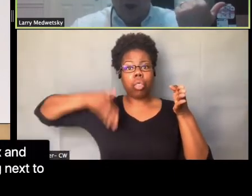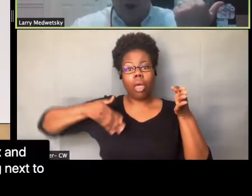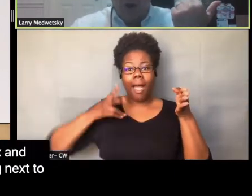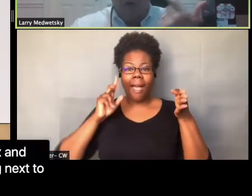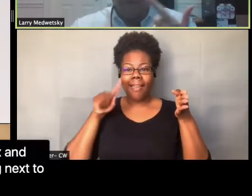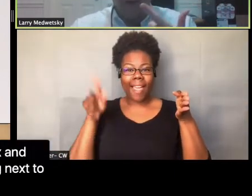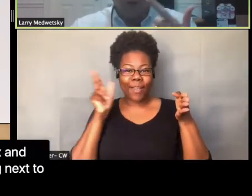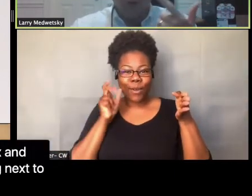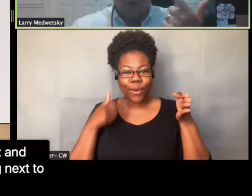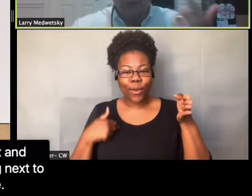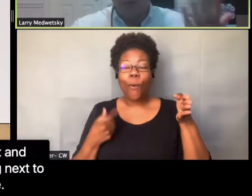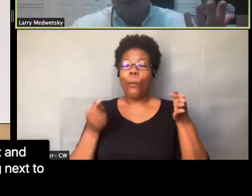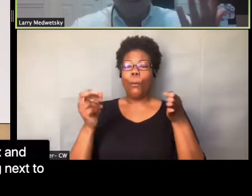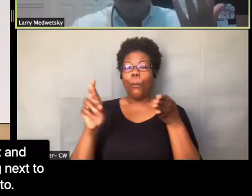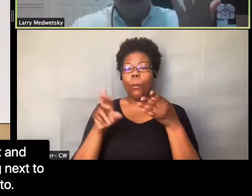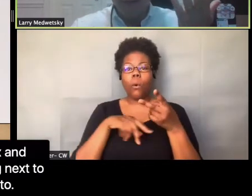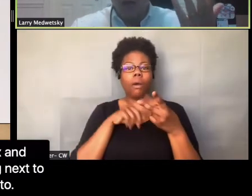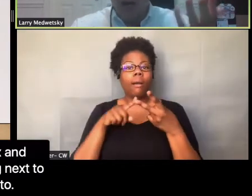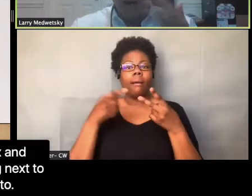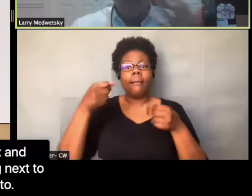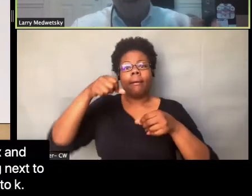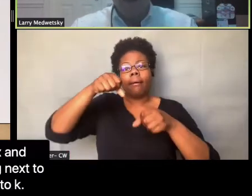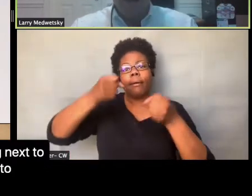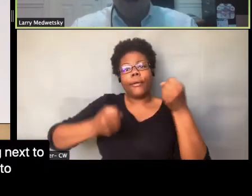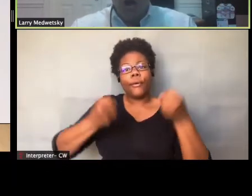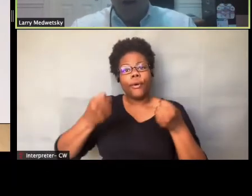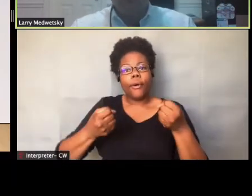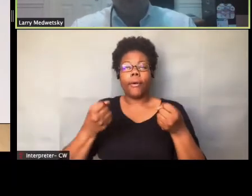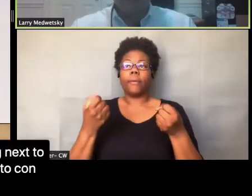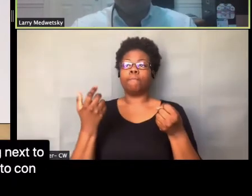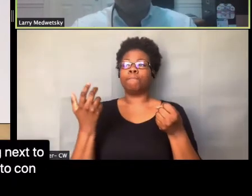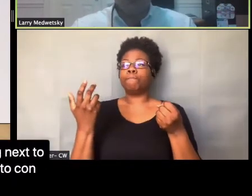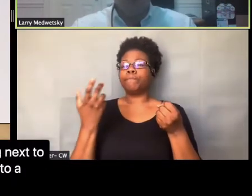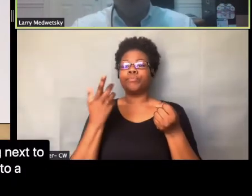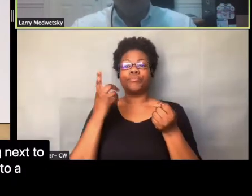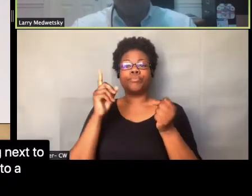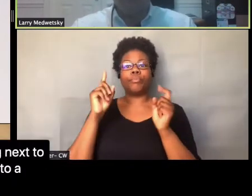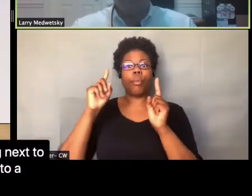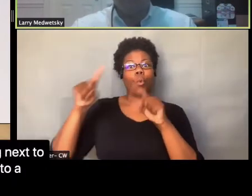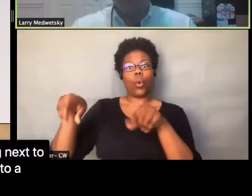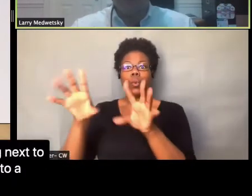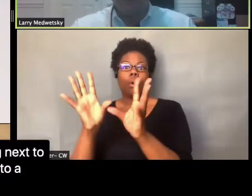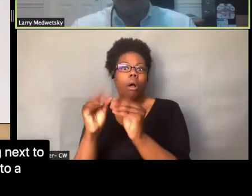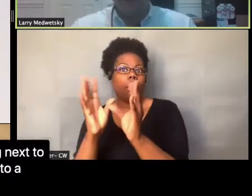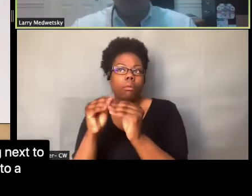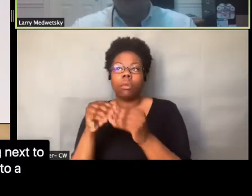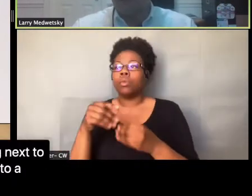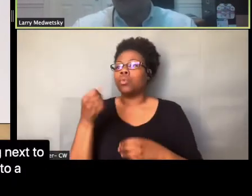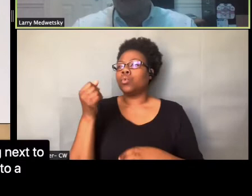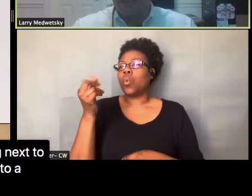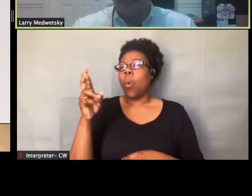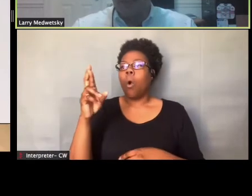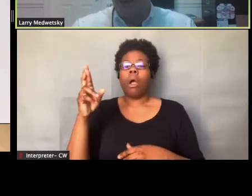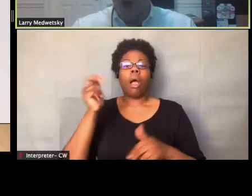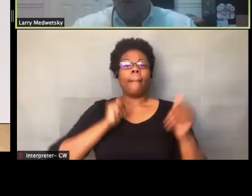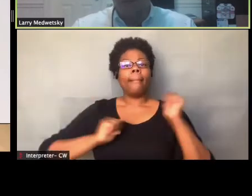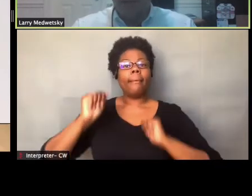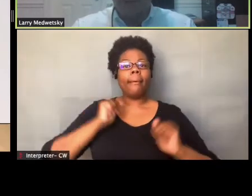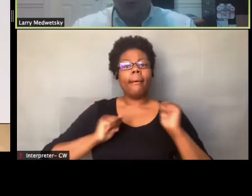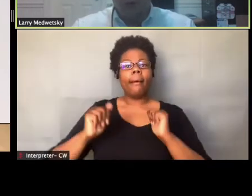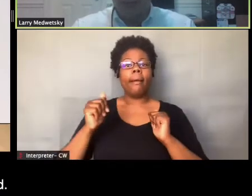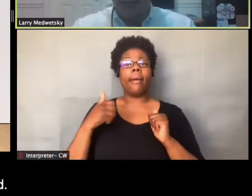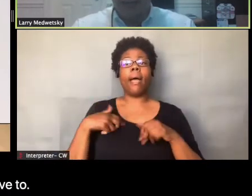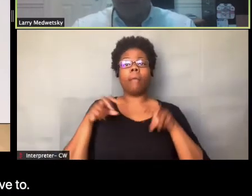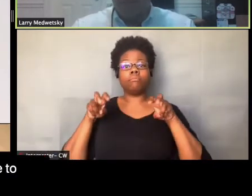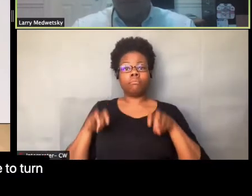in a car, or if I go to a conference or a play and I want to hear someone next to me, I always would